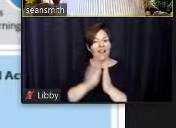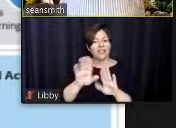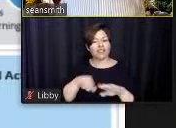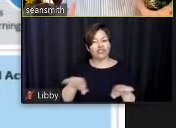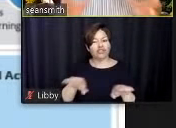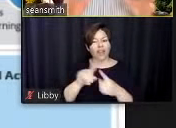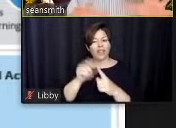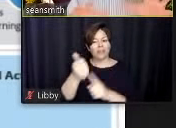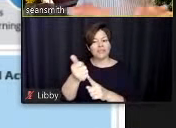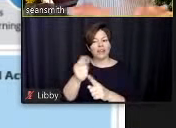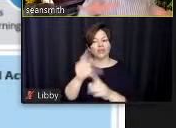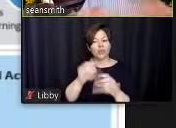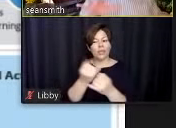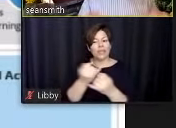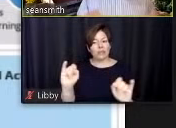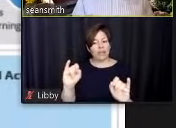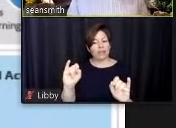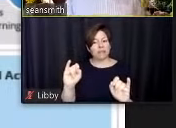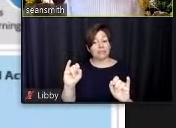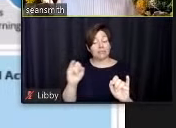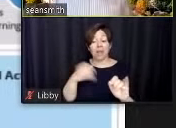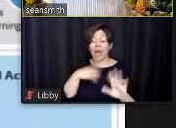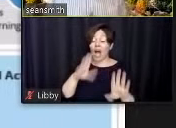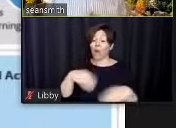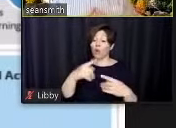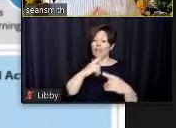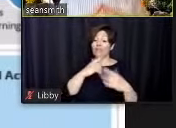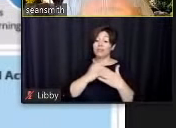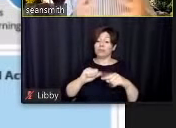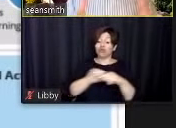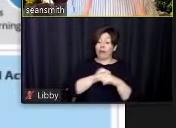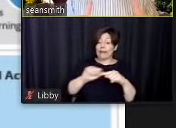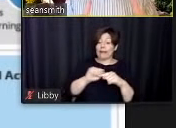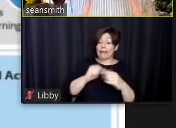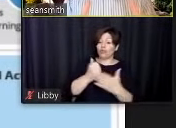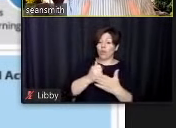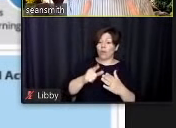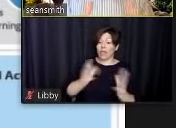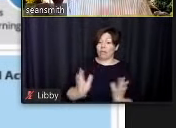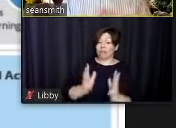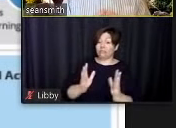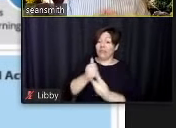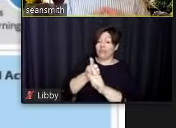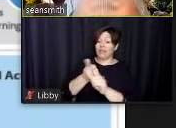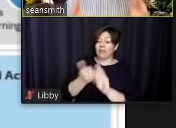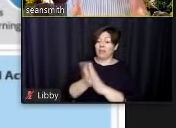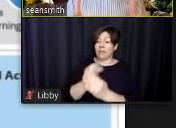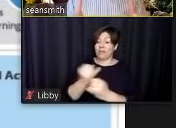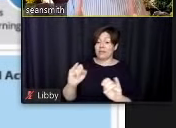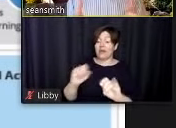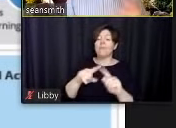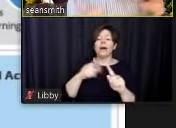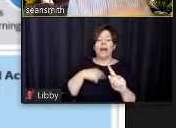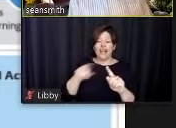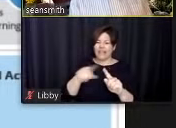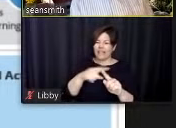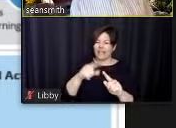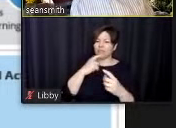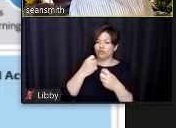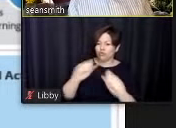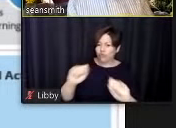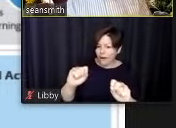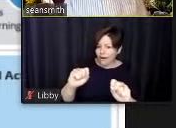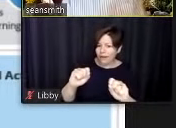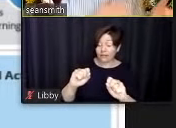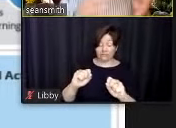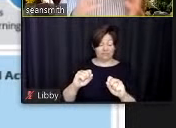themselves. I'll give them some support. I'll give them some training wheels. But I need them to be a bit more persistent. I need them to give me some effort, especially if they're fully